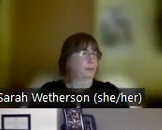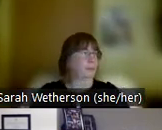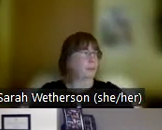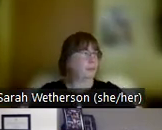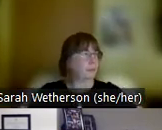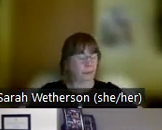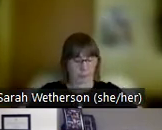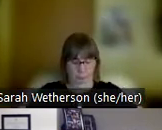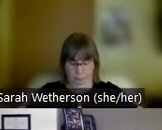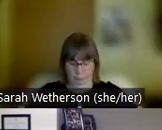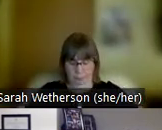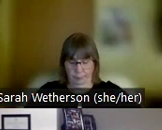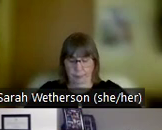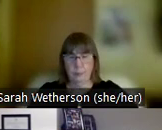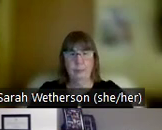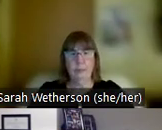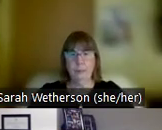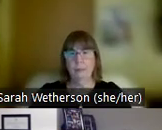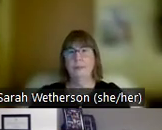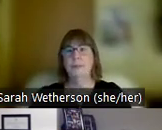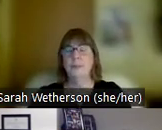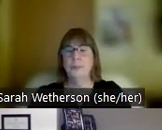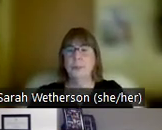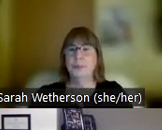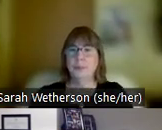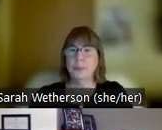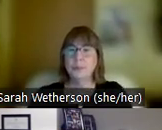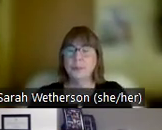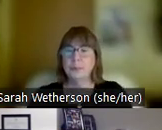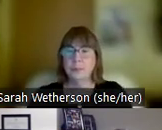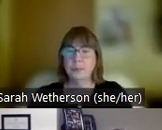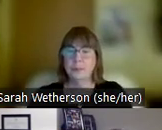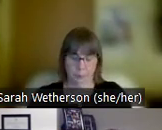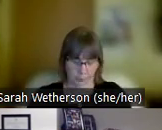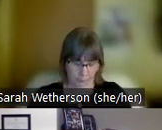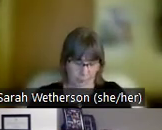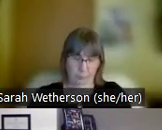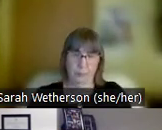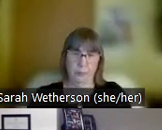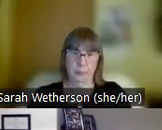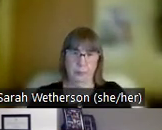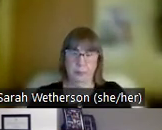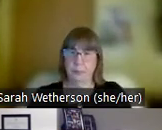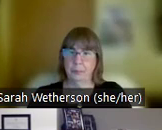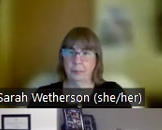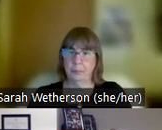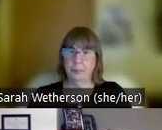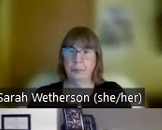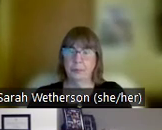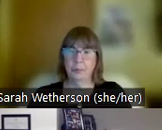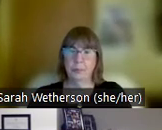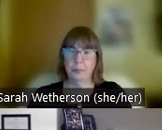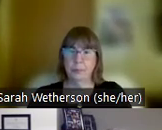the 90-day reconsideration period. So we currently have a 90-day reconsideration period during which a person whose